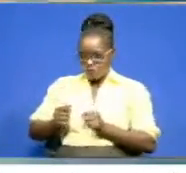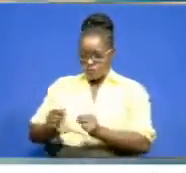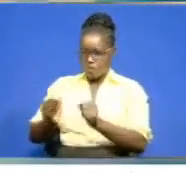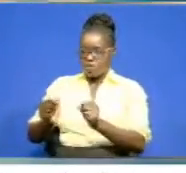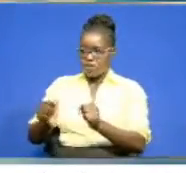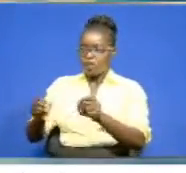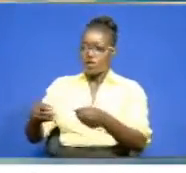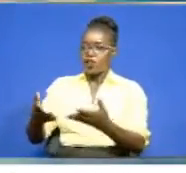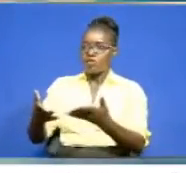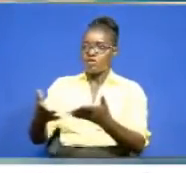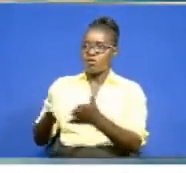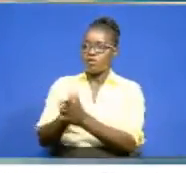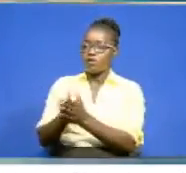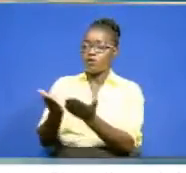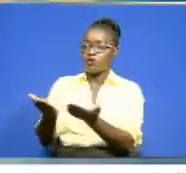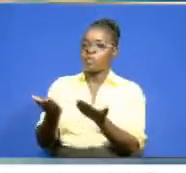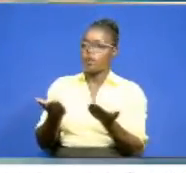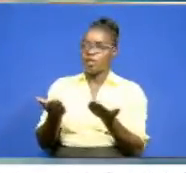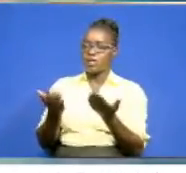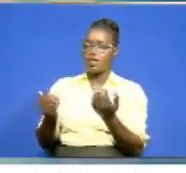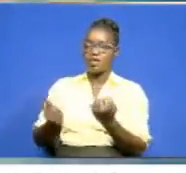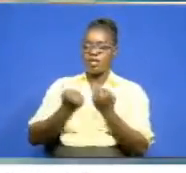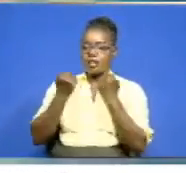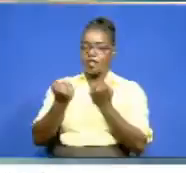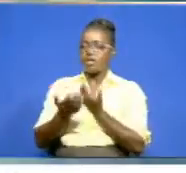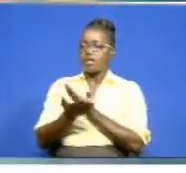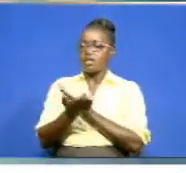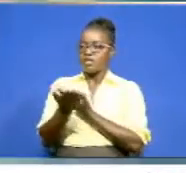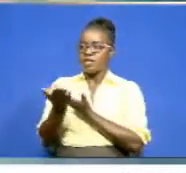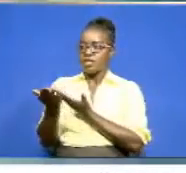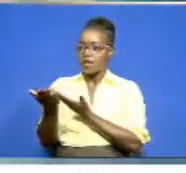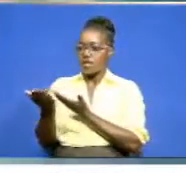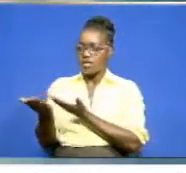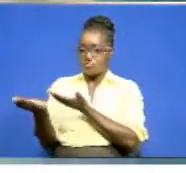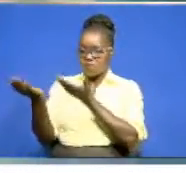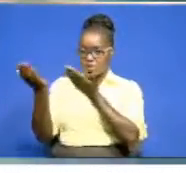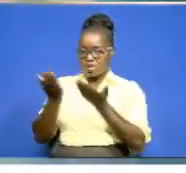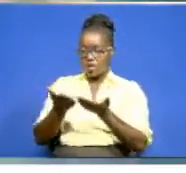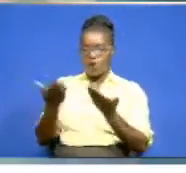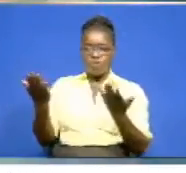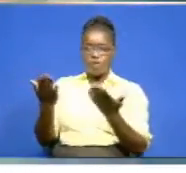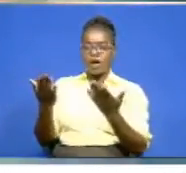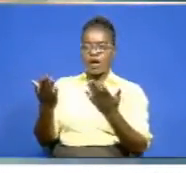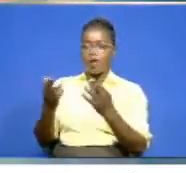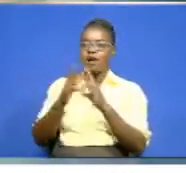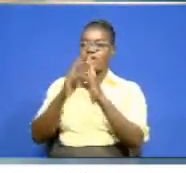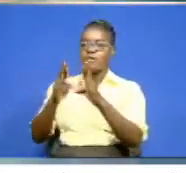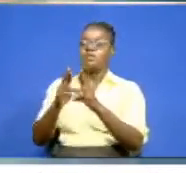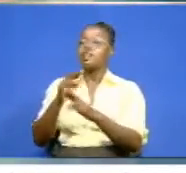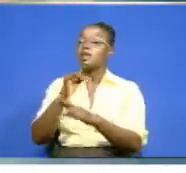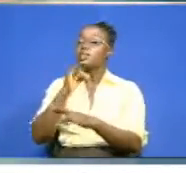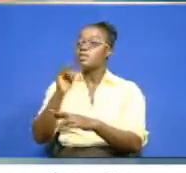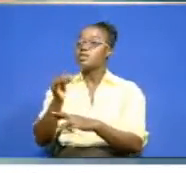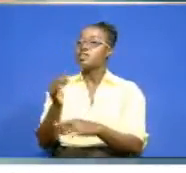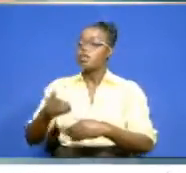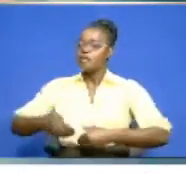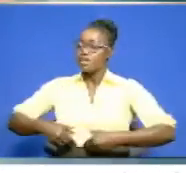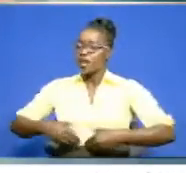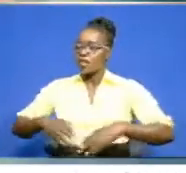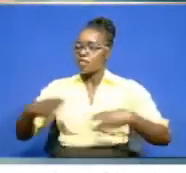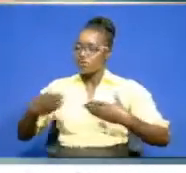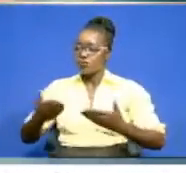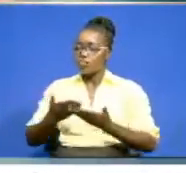rest, we need to put their energy where it's productive. And where is that? Those young people, I'm